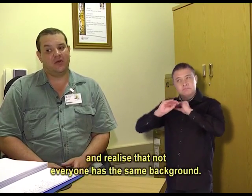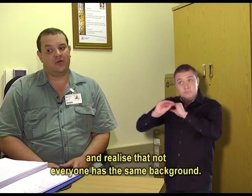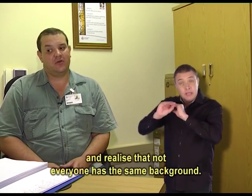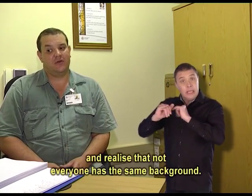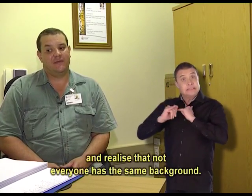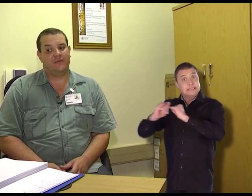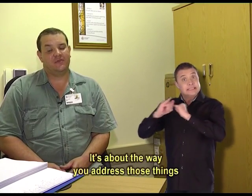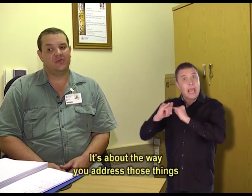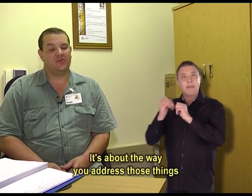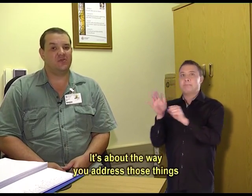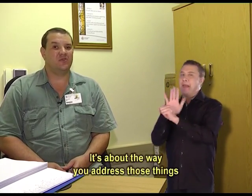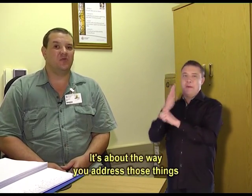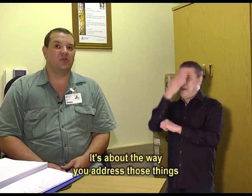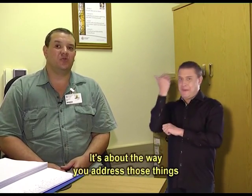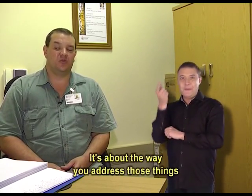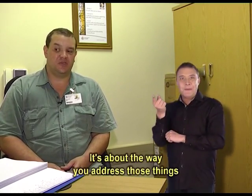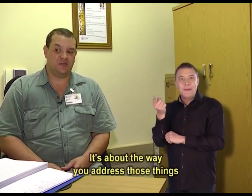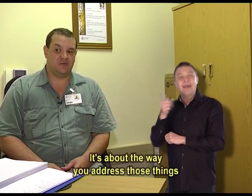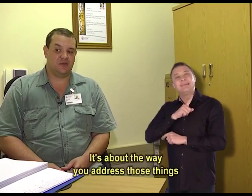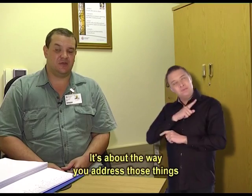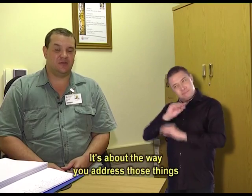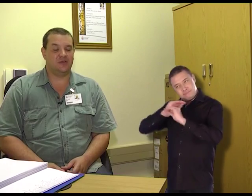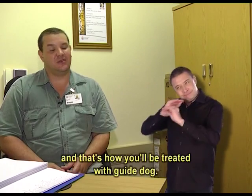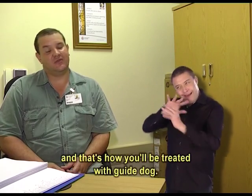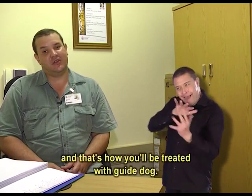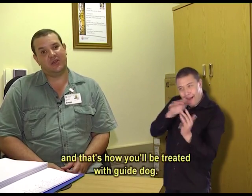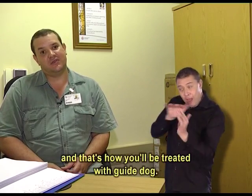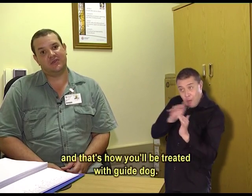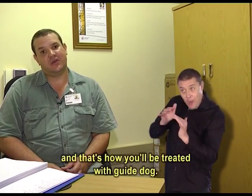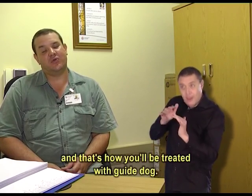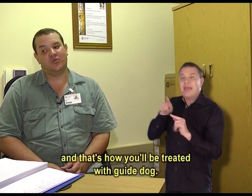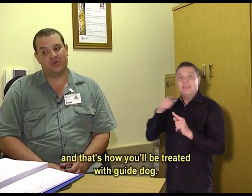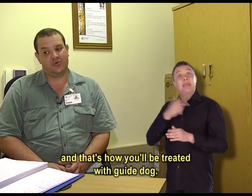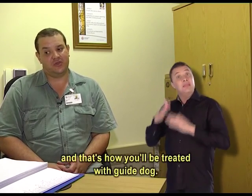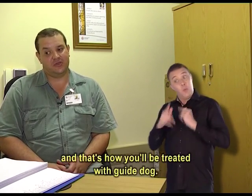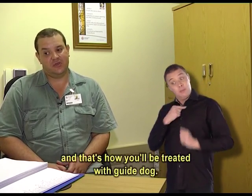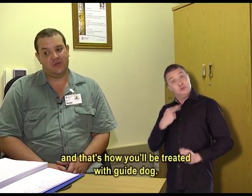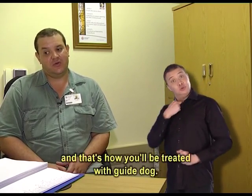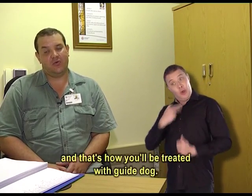the same background. So it's also the way you address those things. At the end of the day is how you will